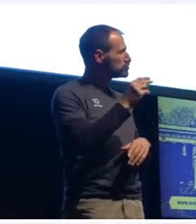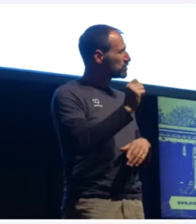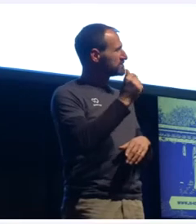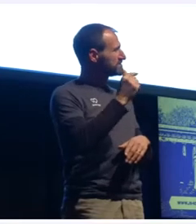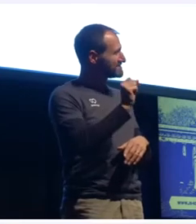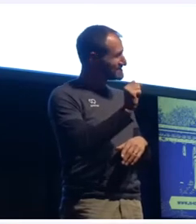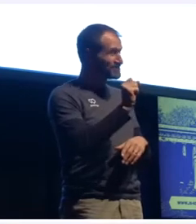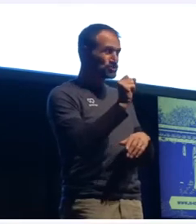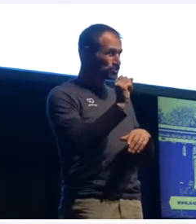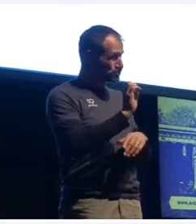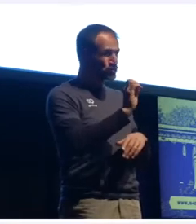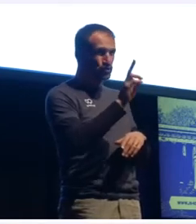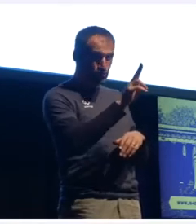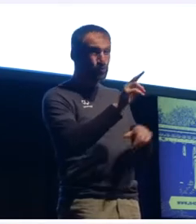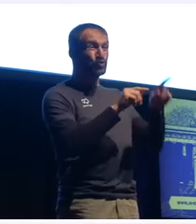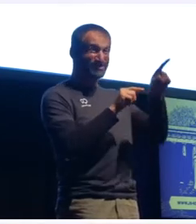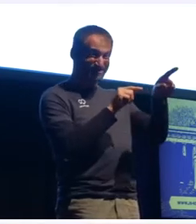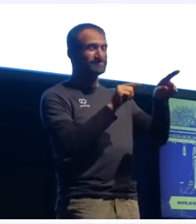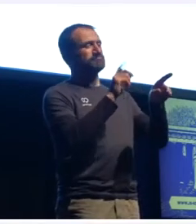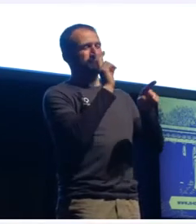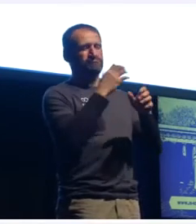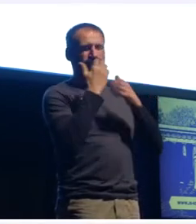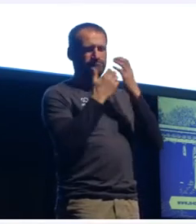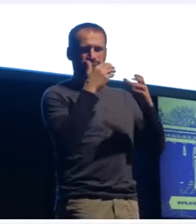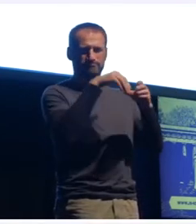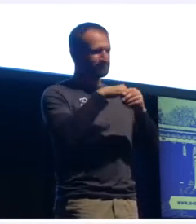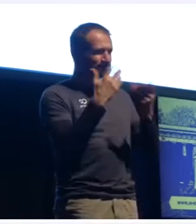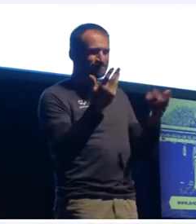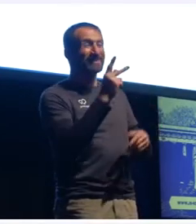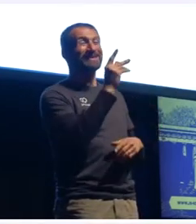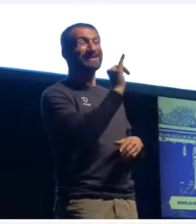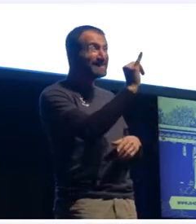introduction, that's the key part. Then there's the development, or sho.